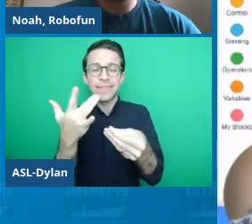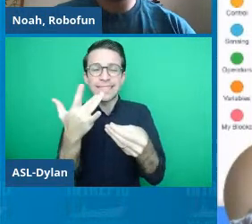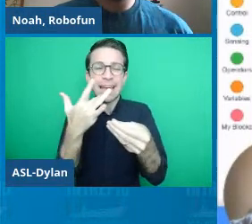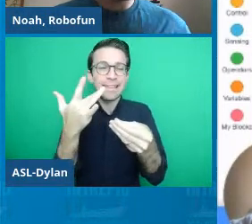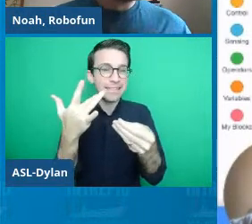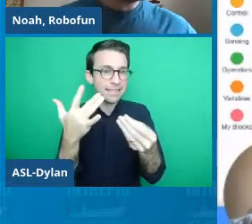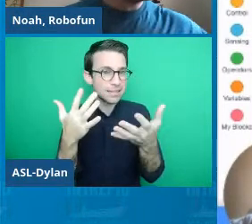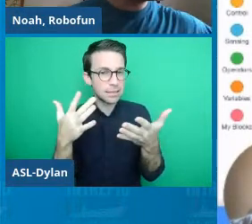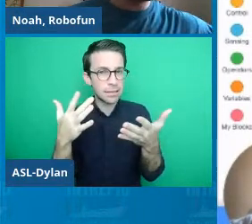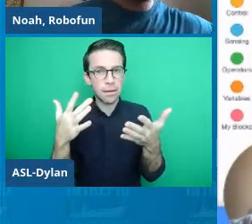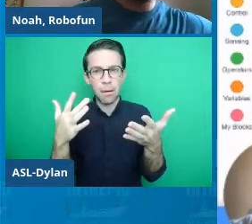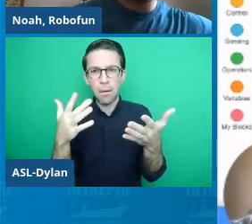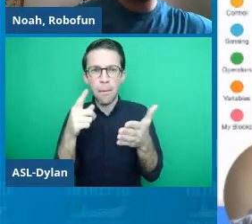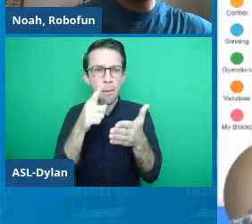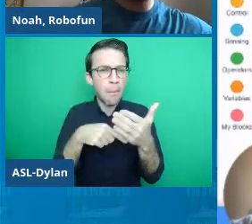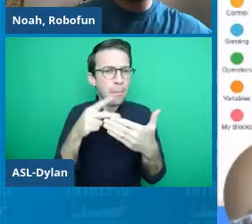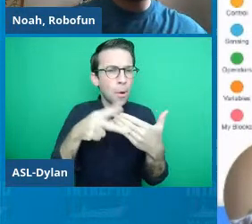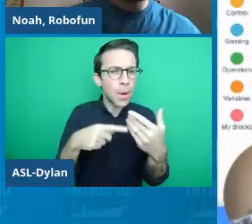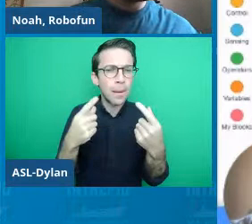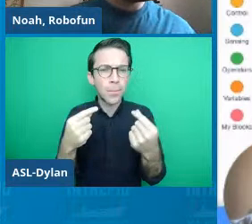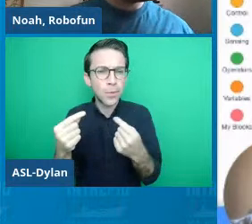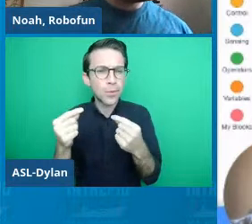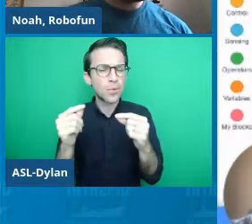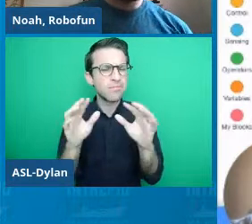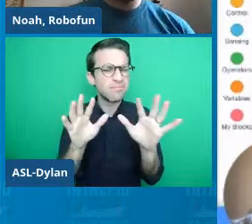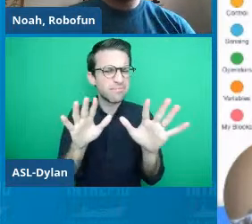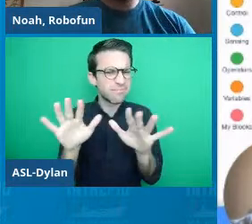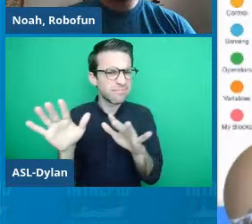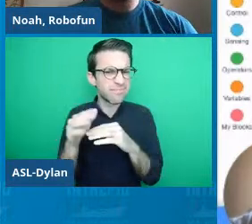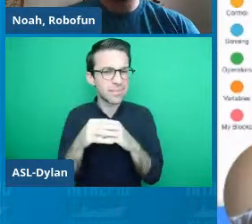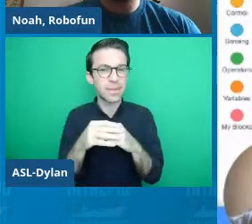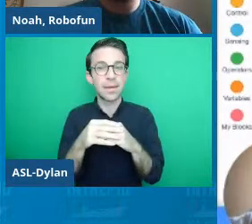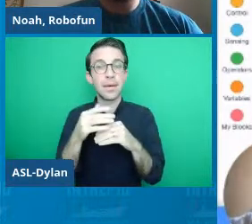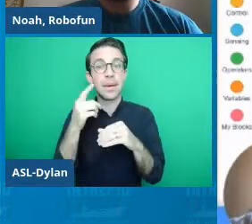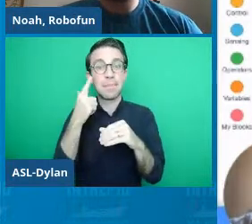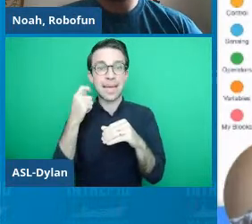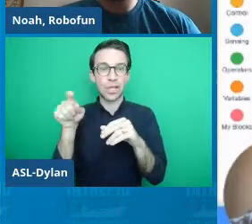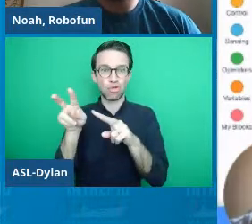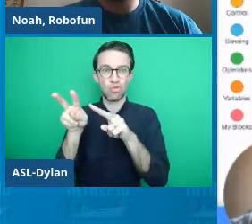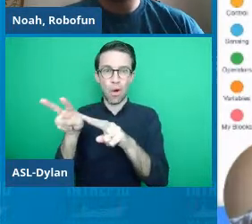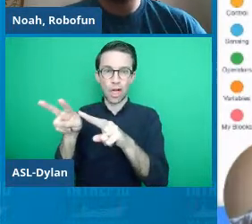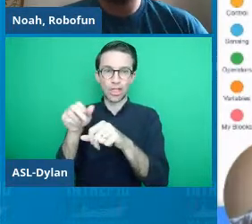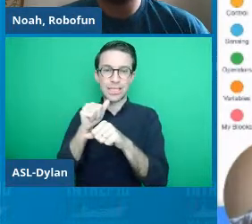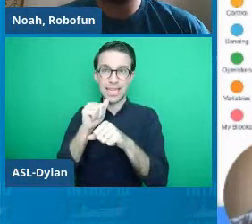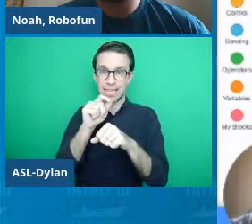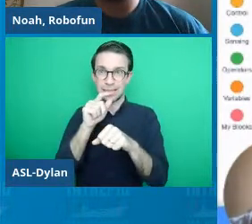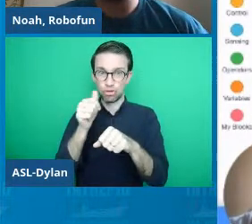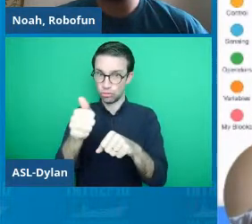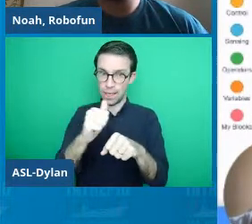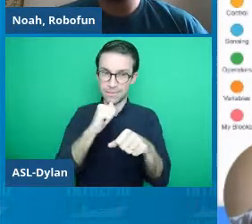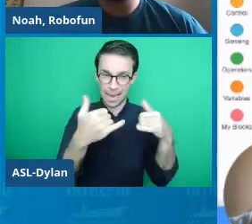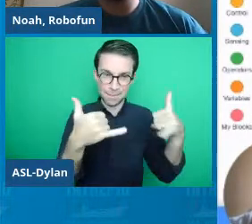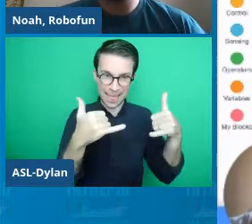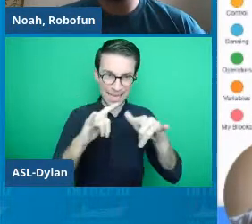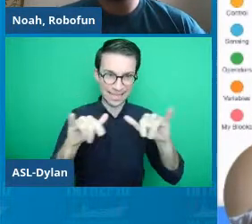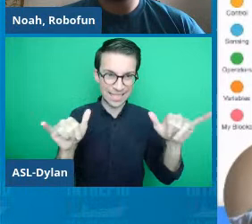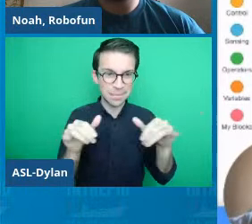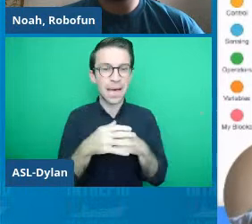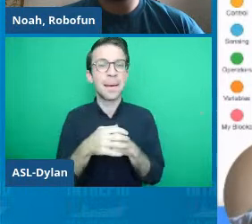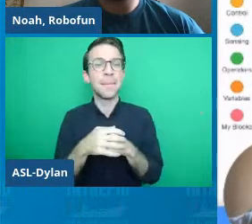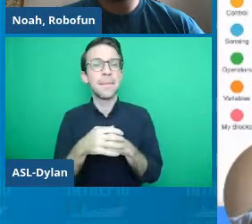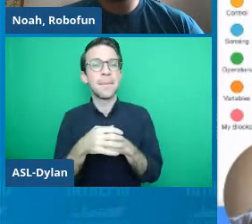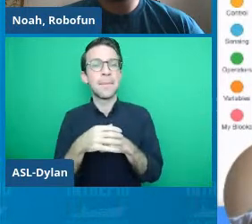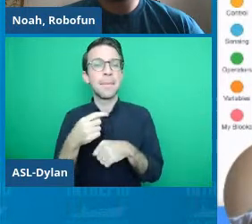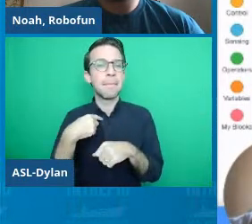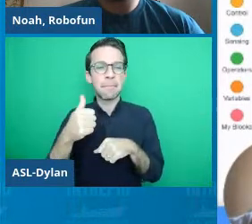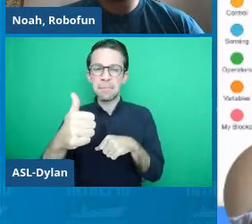it, since you're watching and not necessarily following along at the same time. I'm not going to